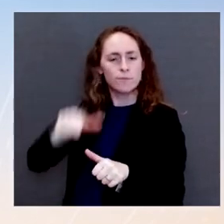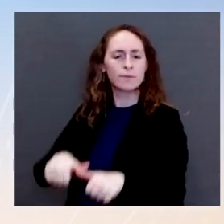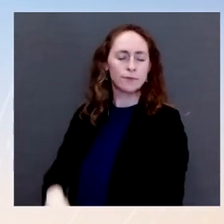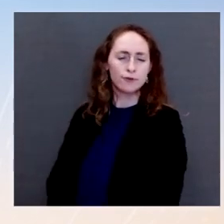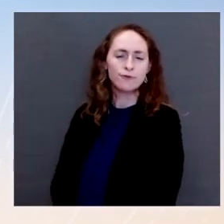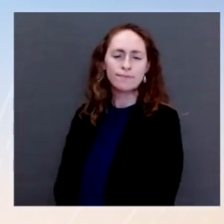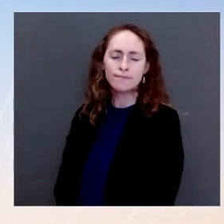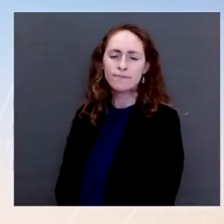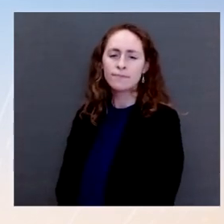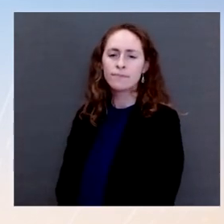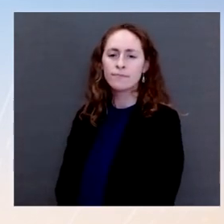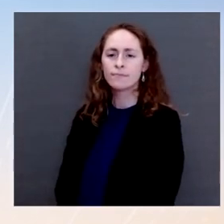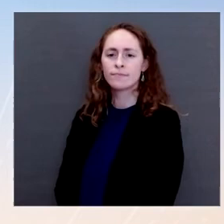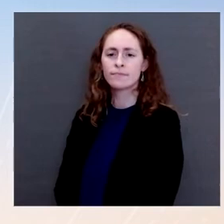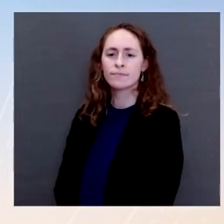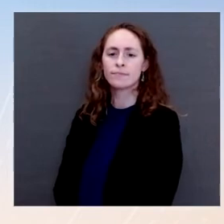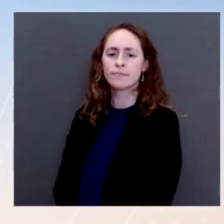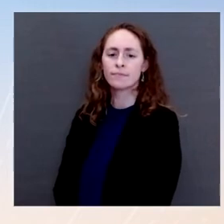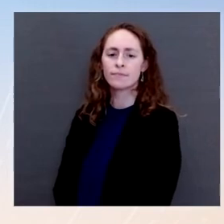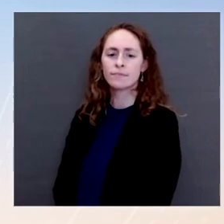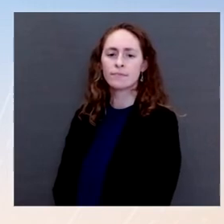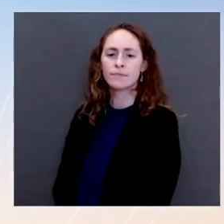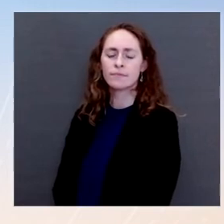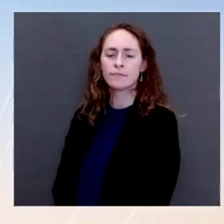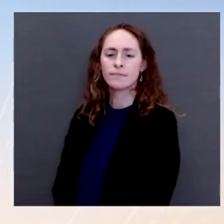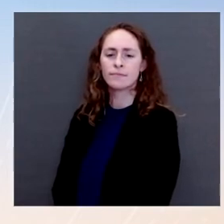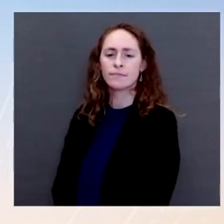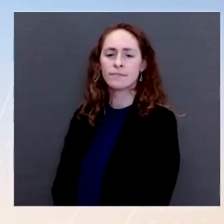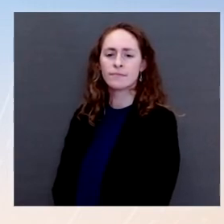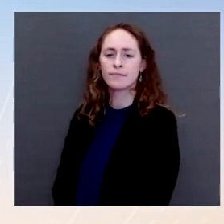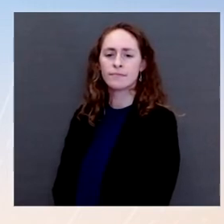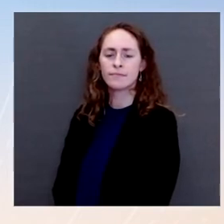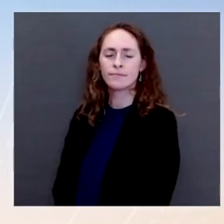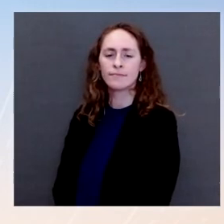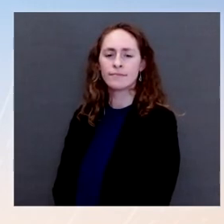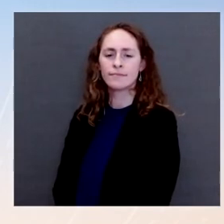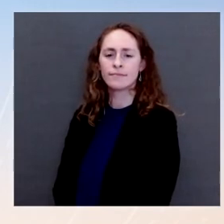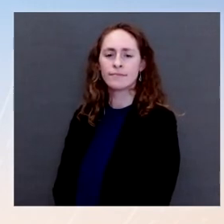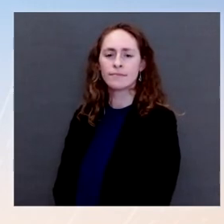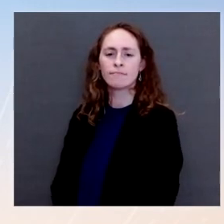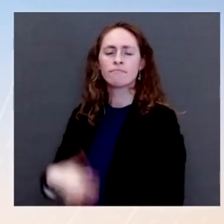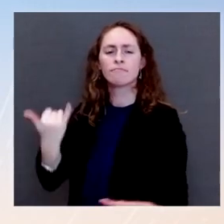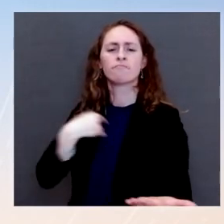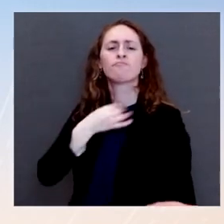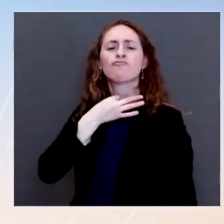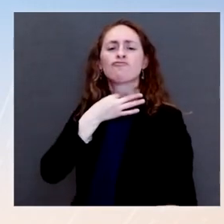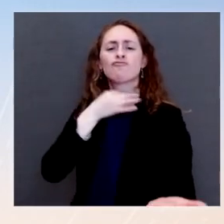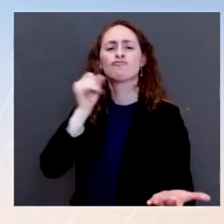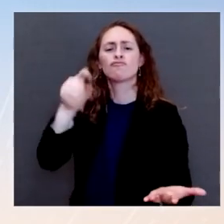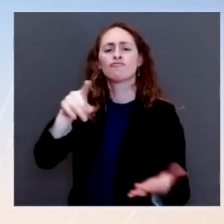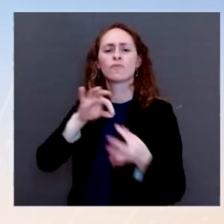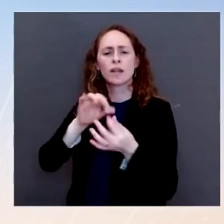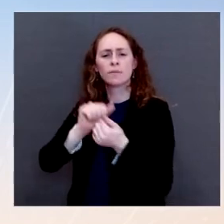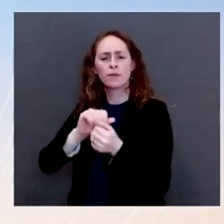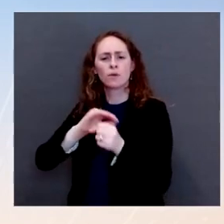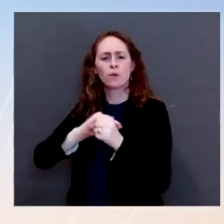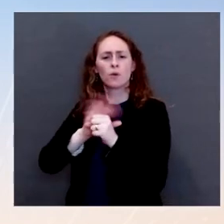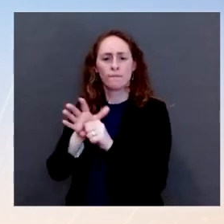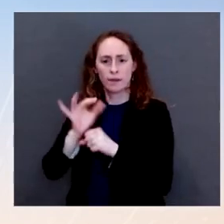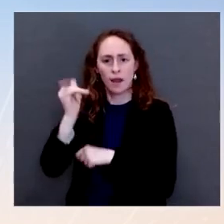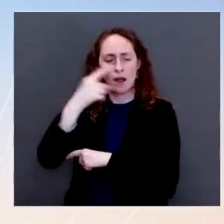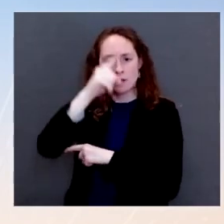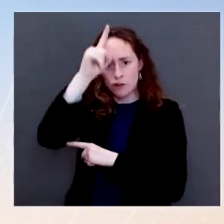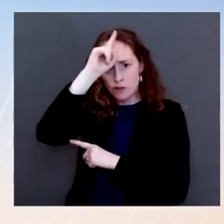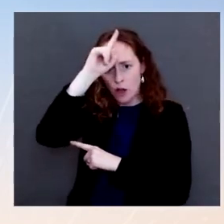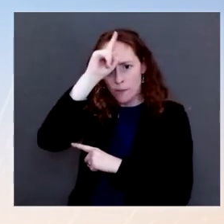massive testing free of charge or for a nominal fee. Why can't that be done in the United States? Well, I would say first, we